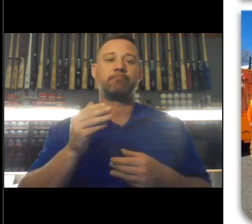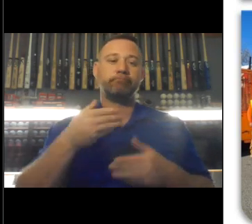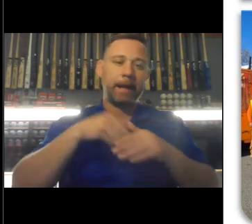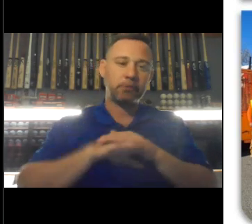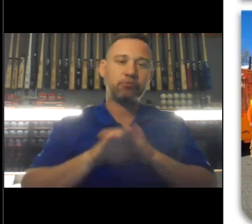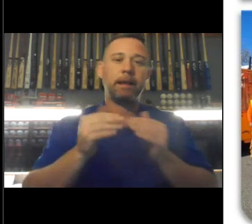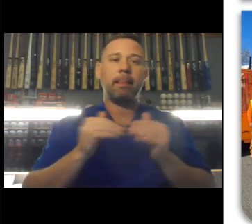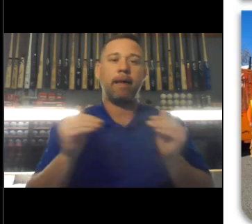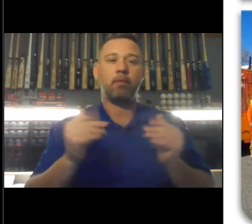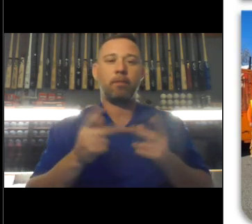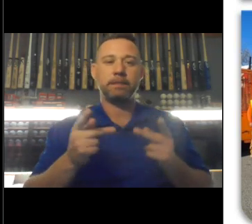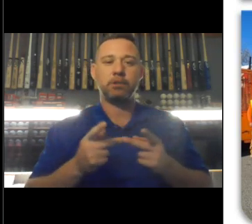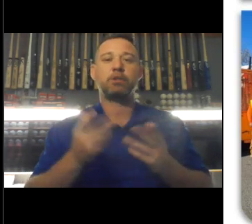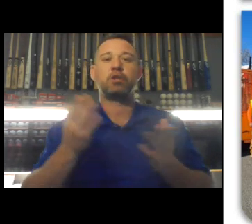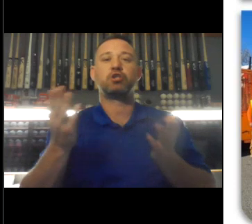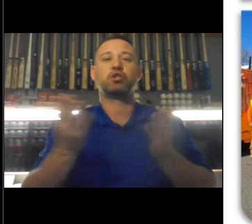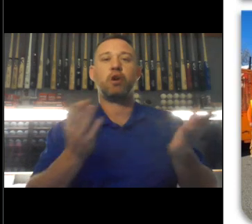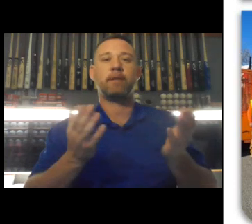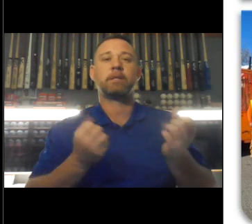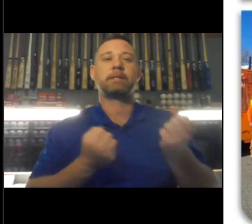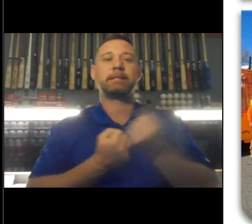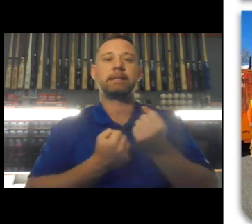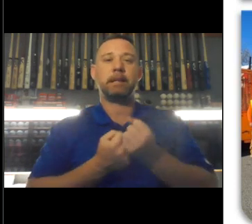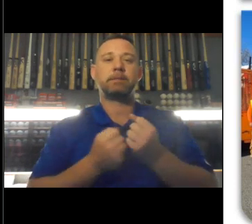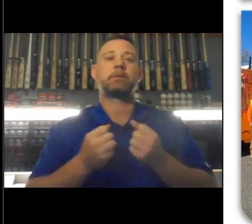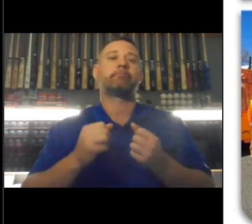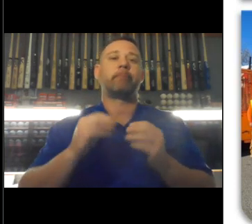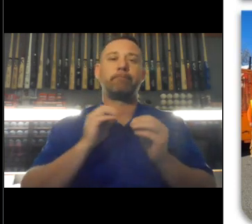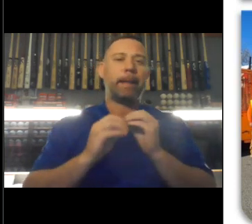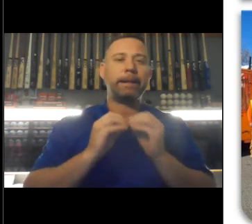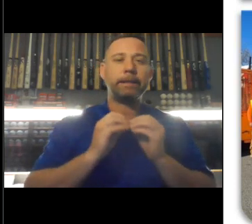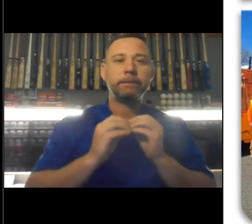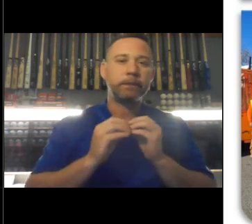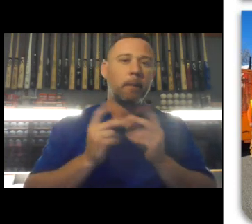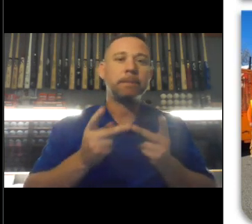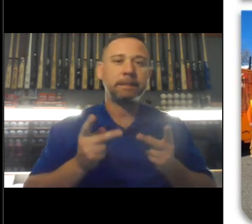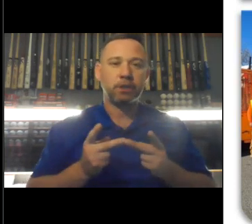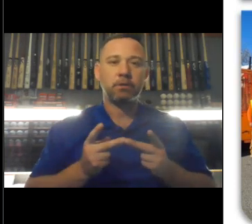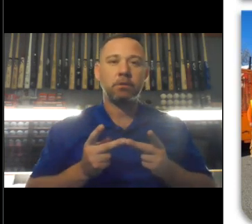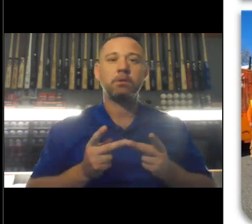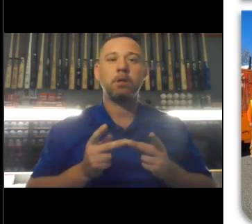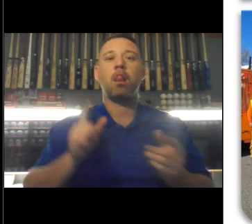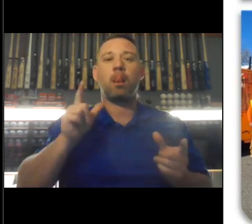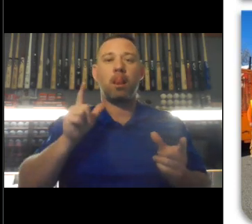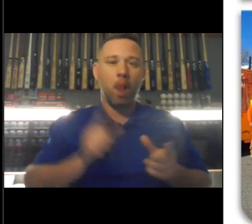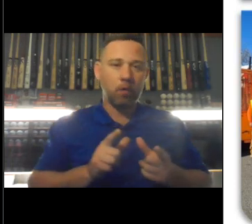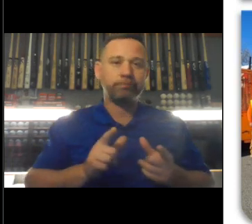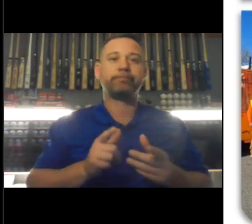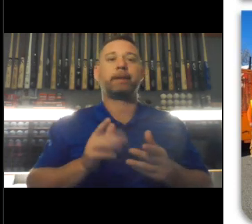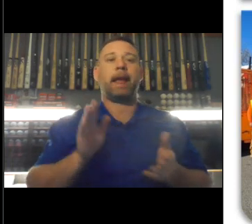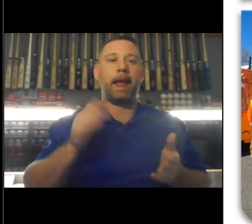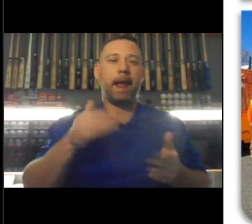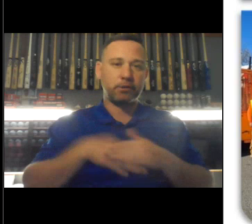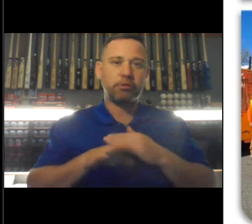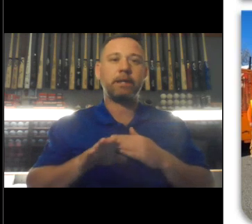called service assistant maintenance positions. This is an excellent low barrier entry job to get on with the